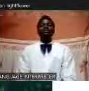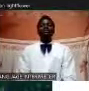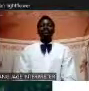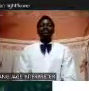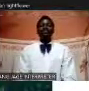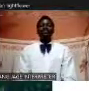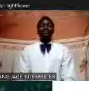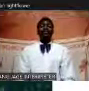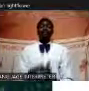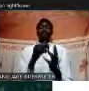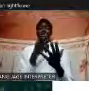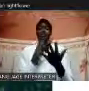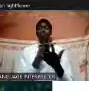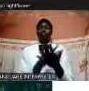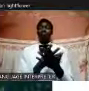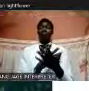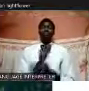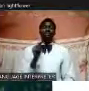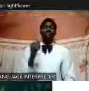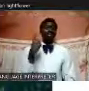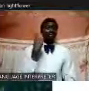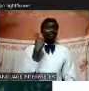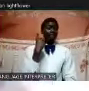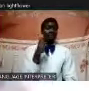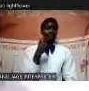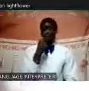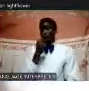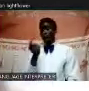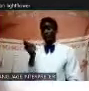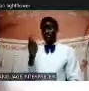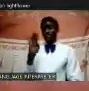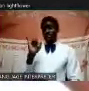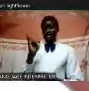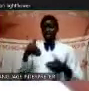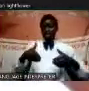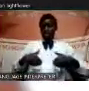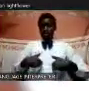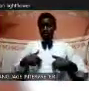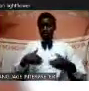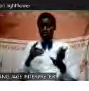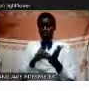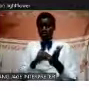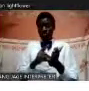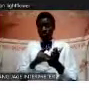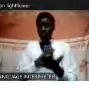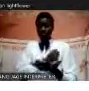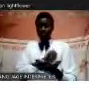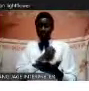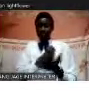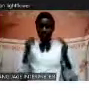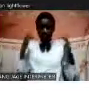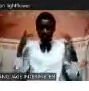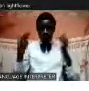Well, I was recently told by a young doctor that if you don't, sorry.